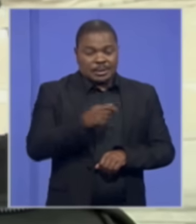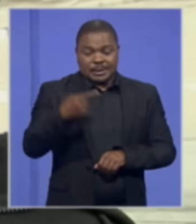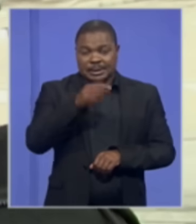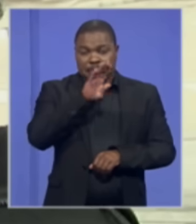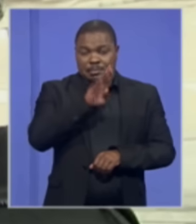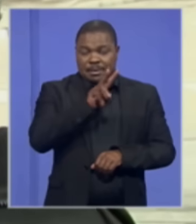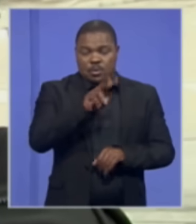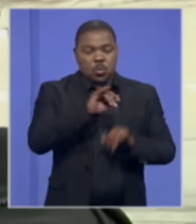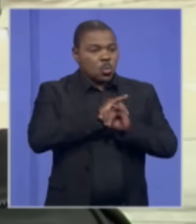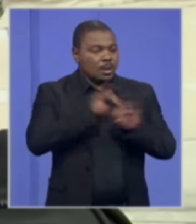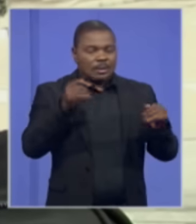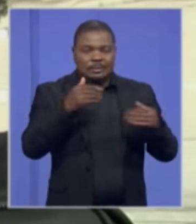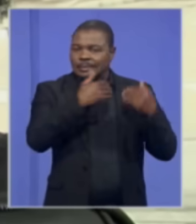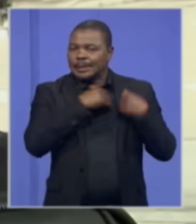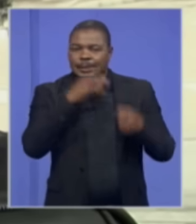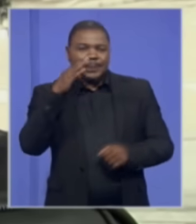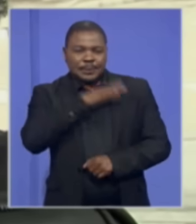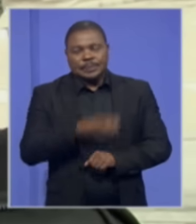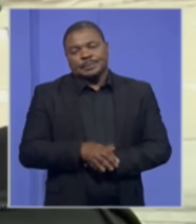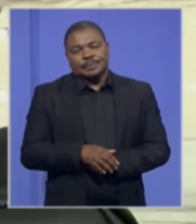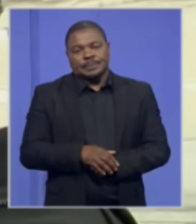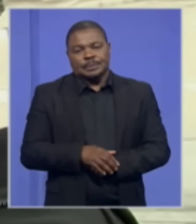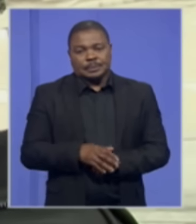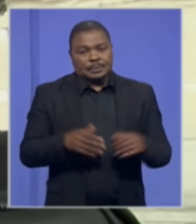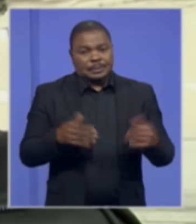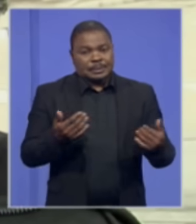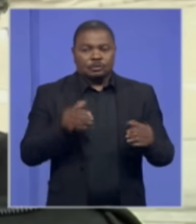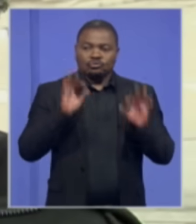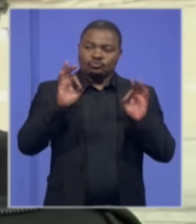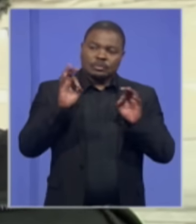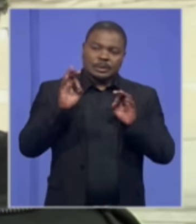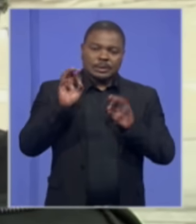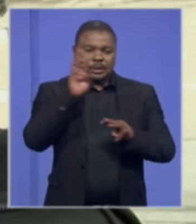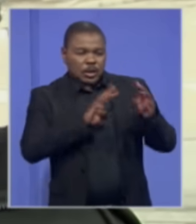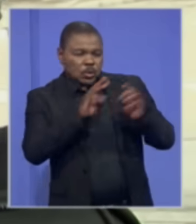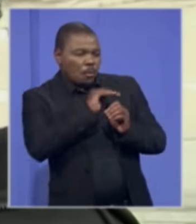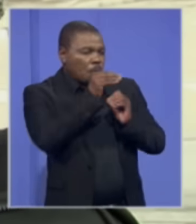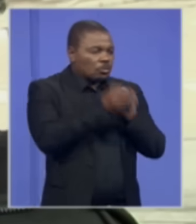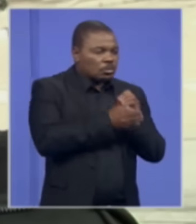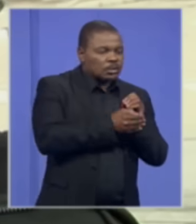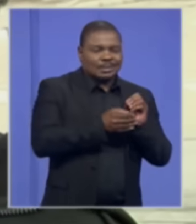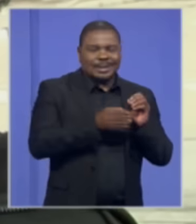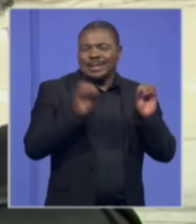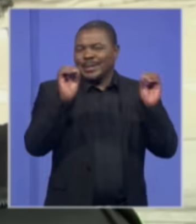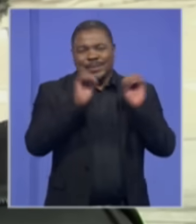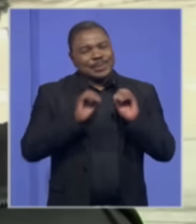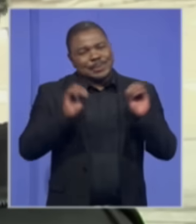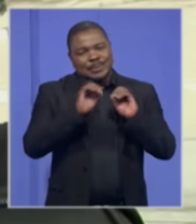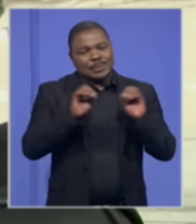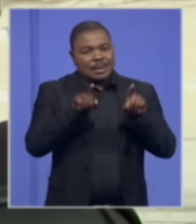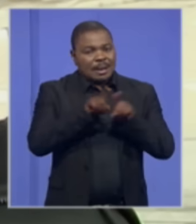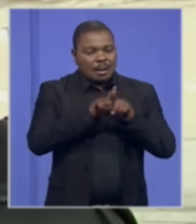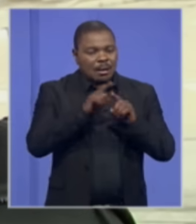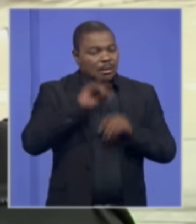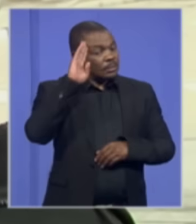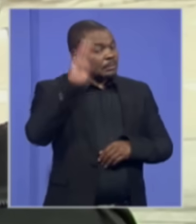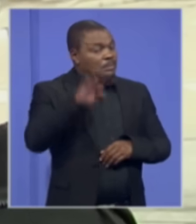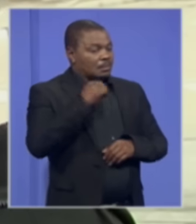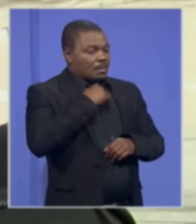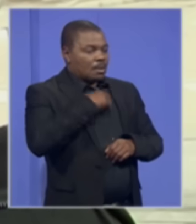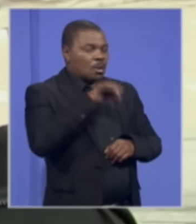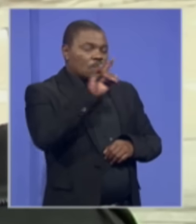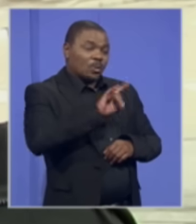at all. And in our races, we do not even have the right security to feel protected, because even in my race, we do not have